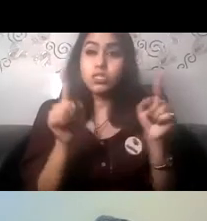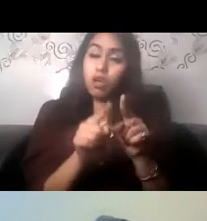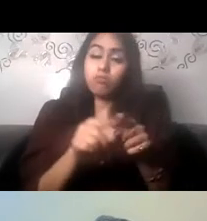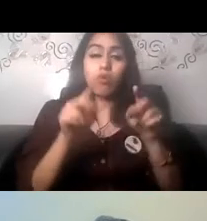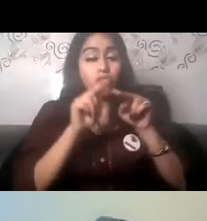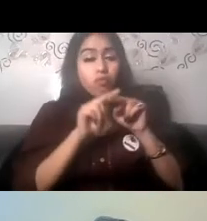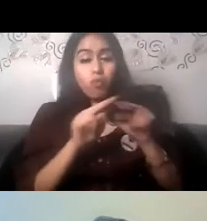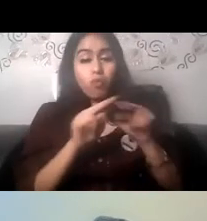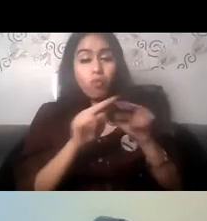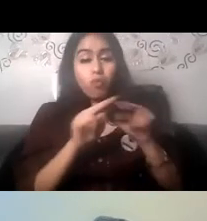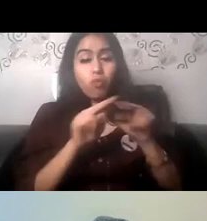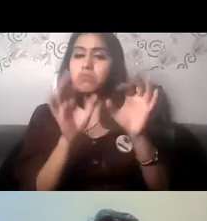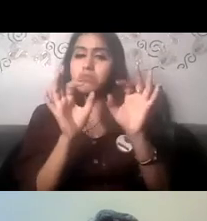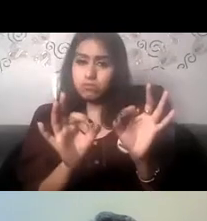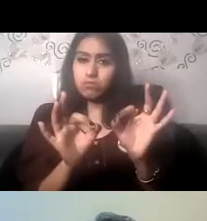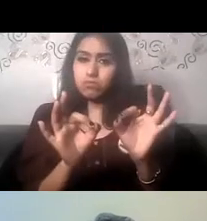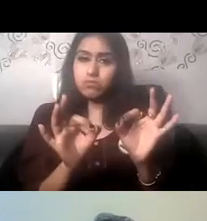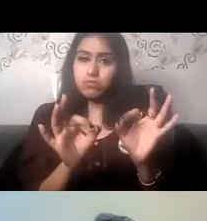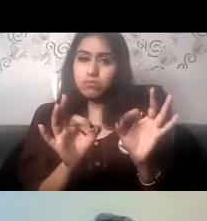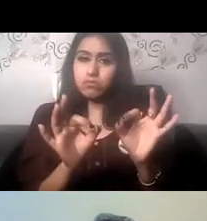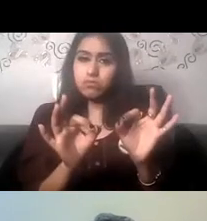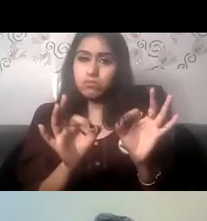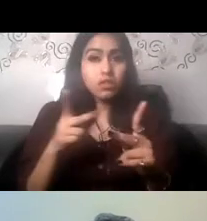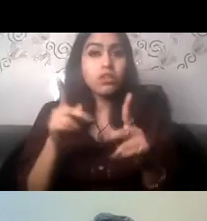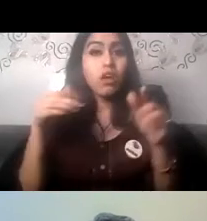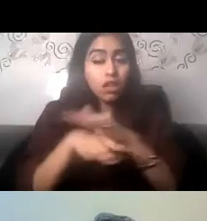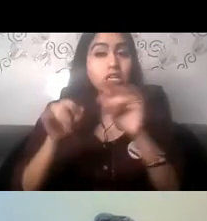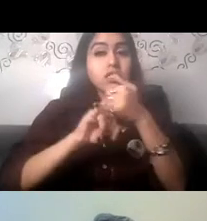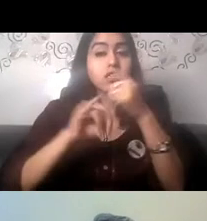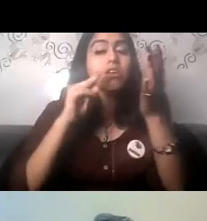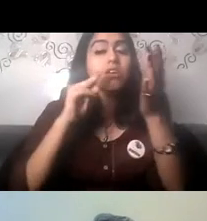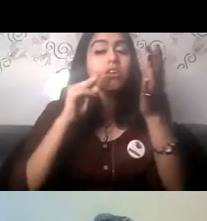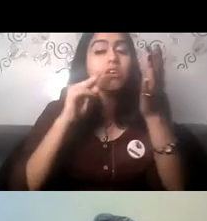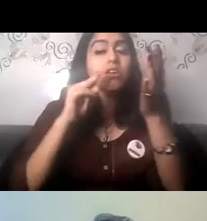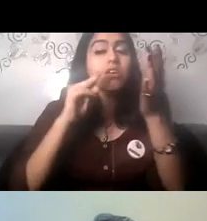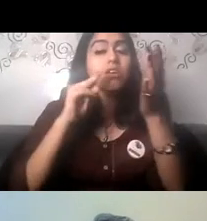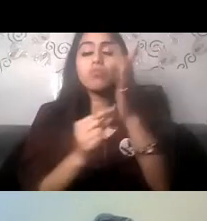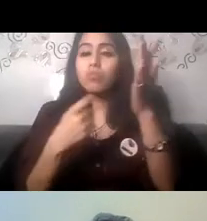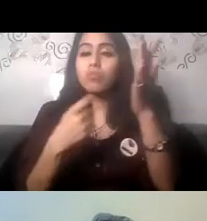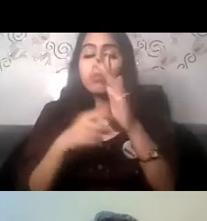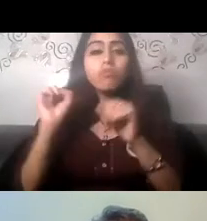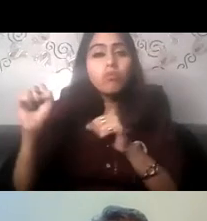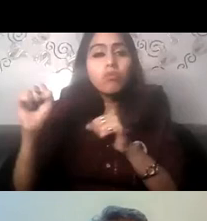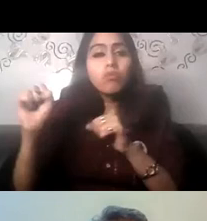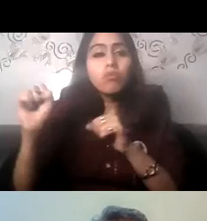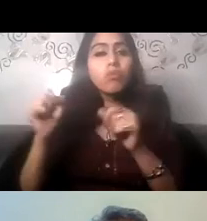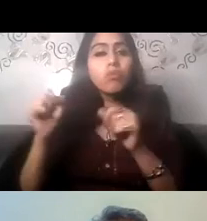running marine engineer's job, super Singapore, and he couldn't